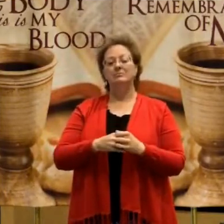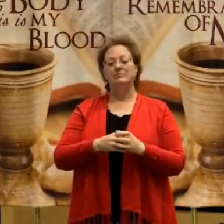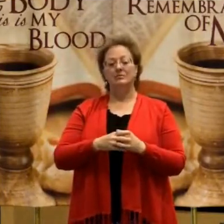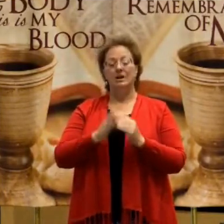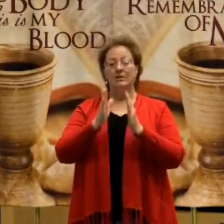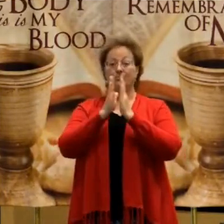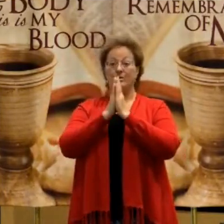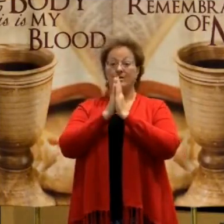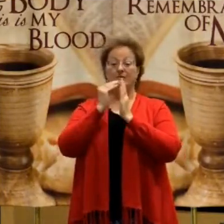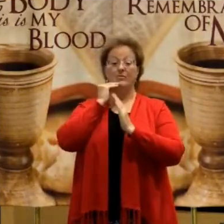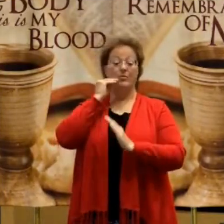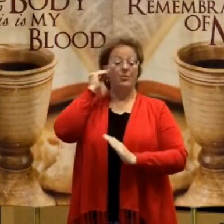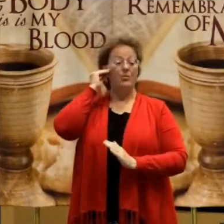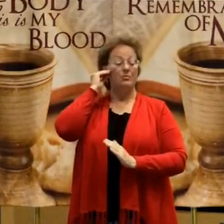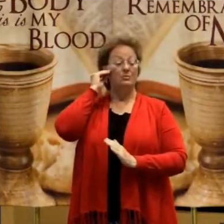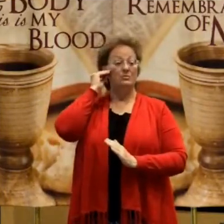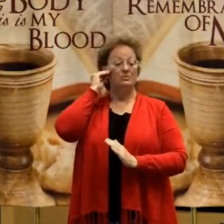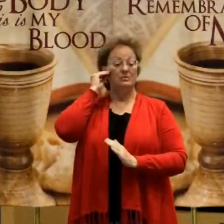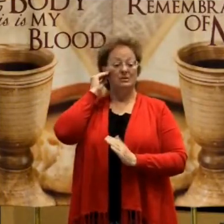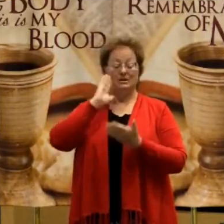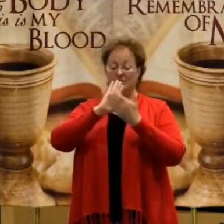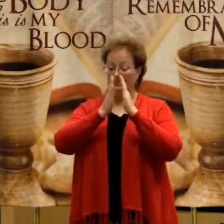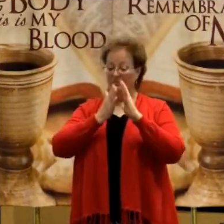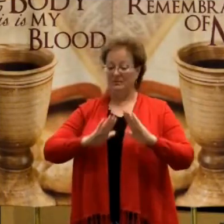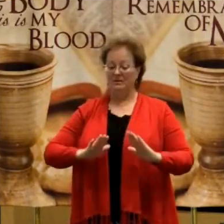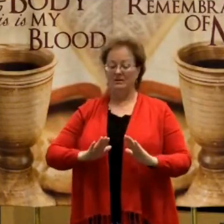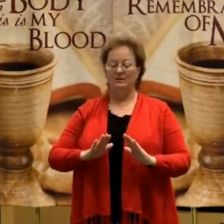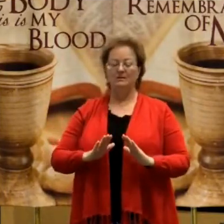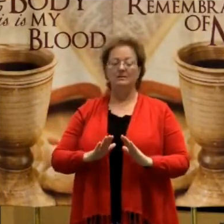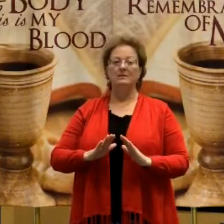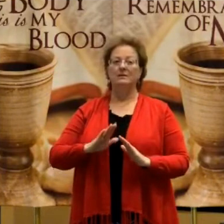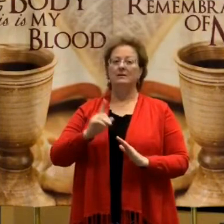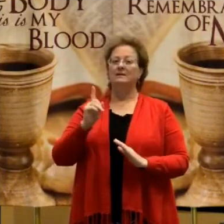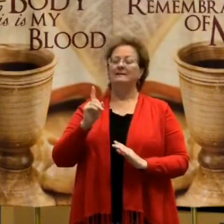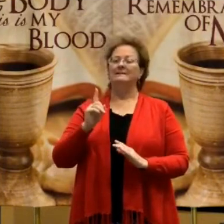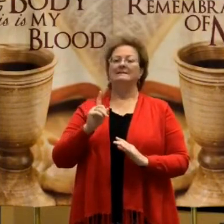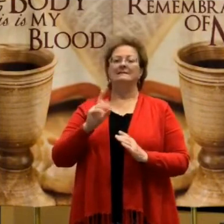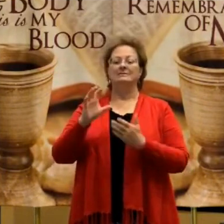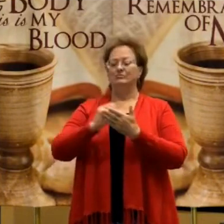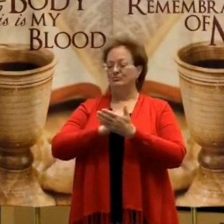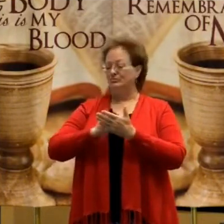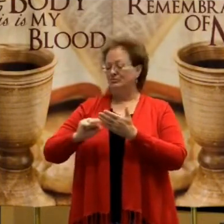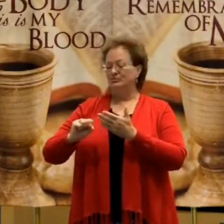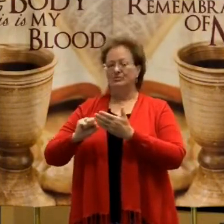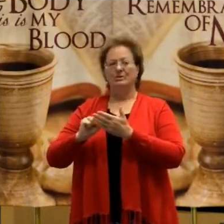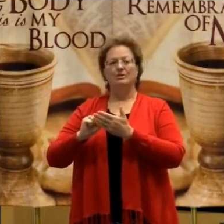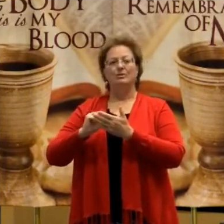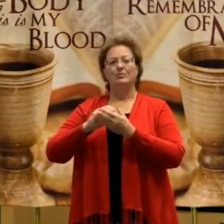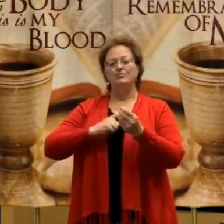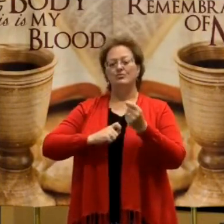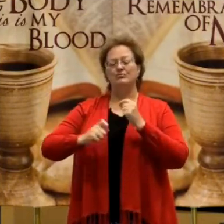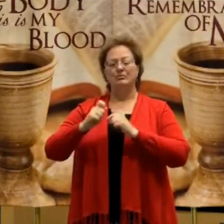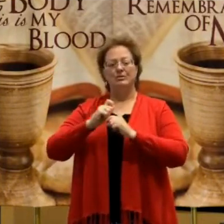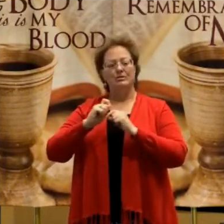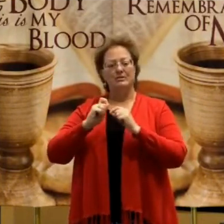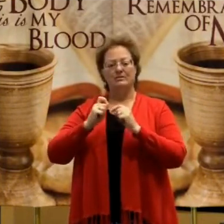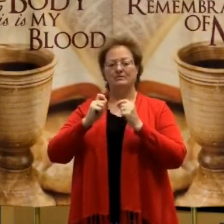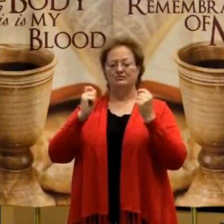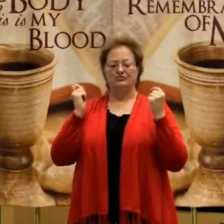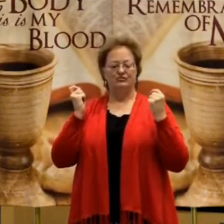our homes. Bring peace and tranquility where there is strife and panic. Assuage the fears of our